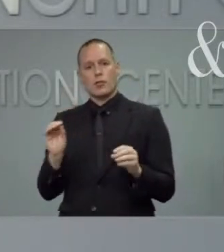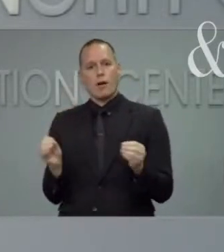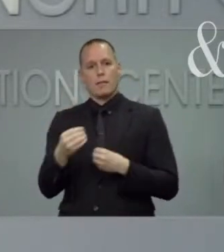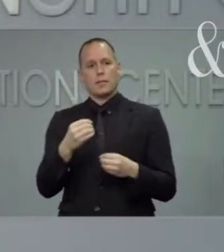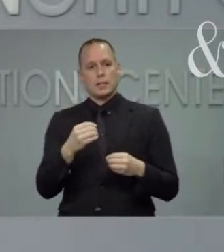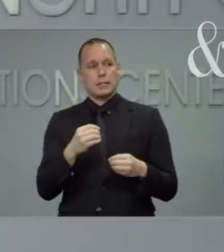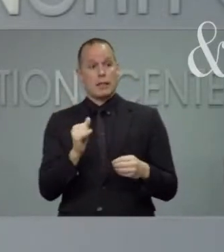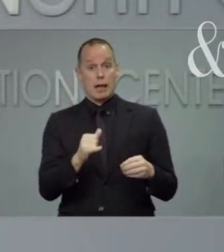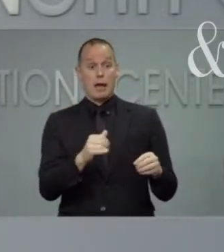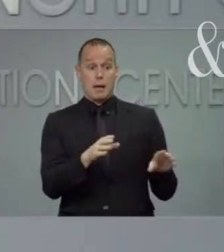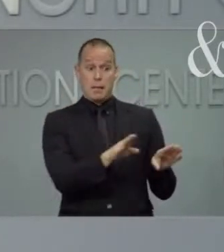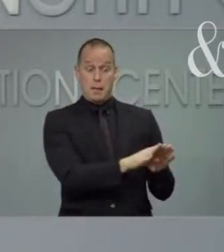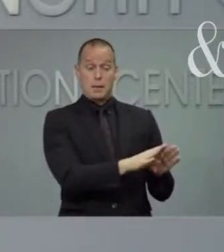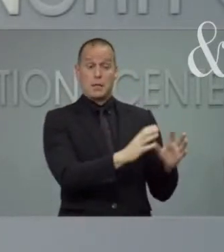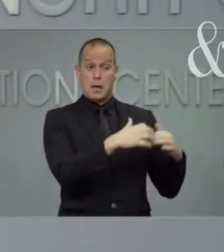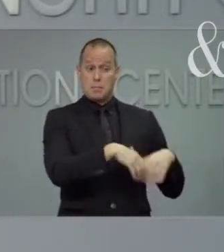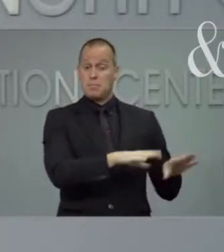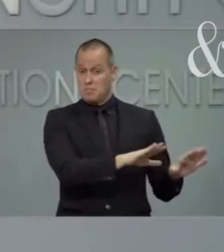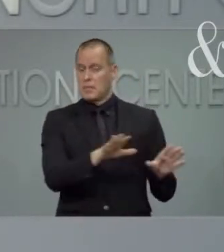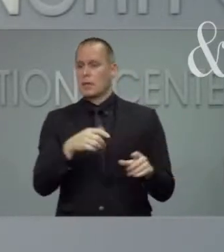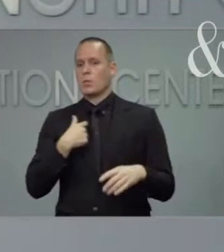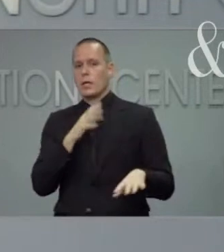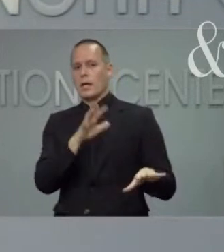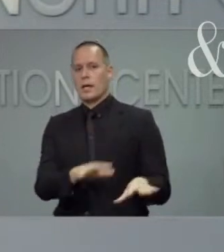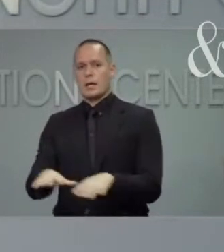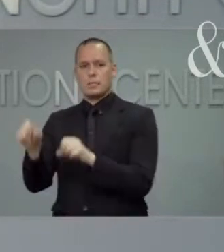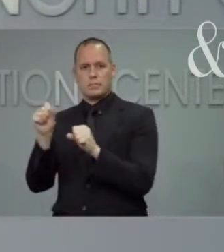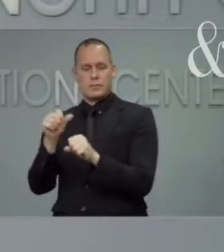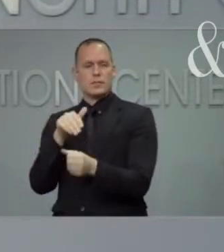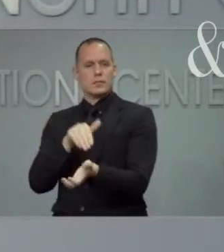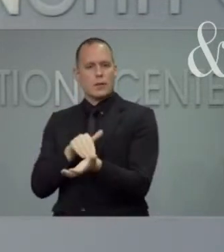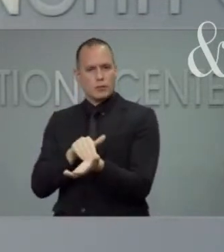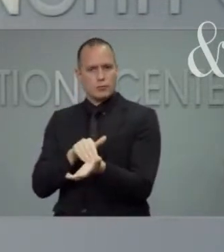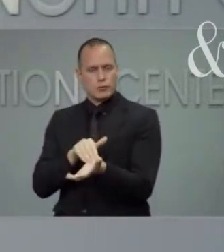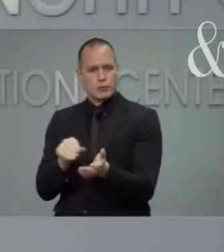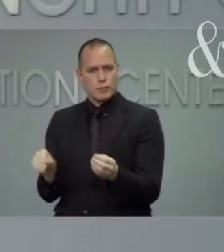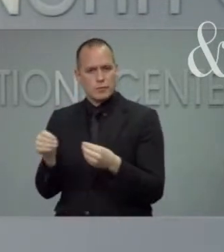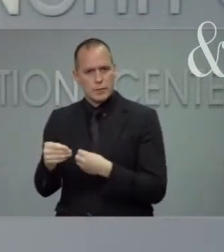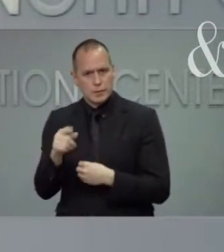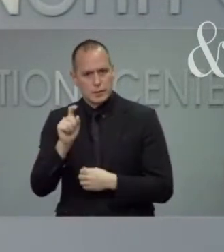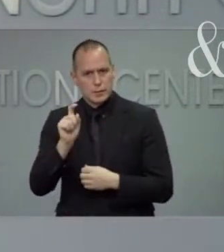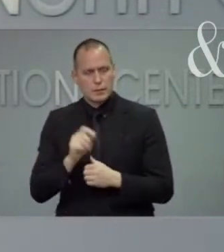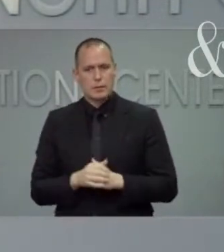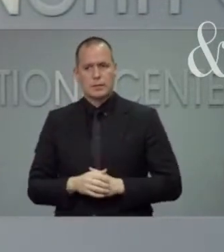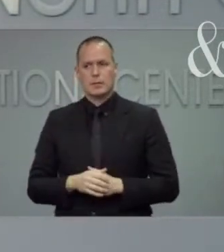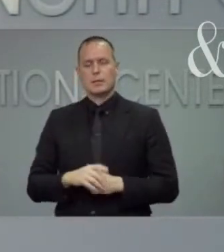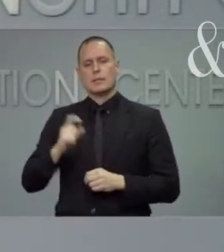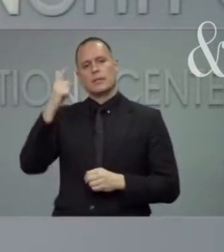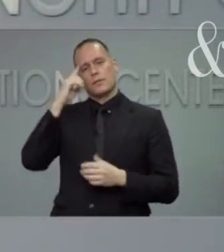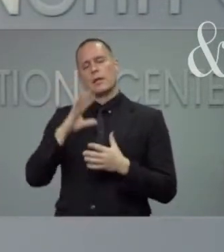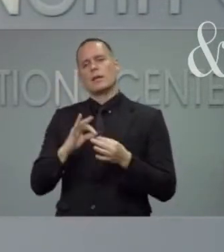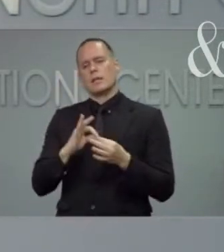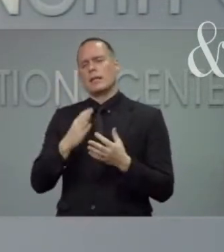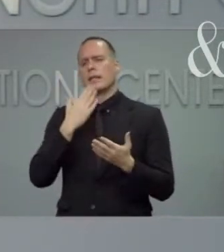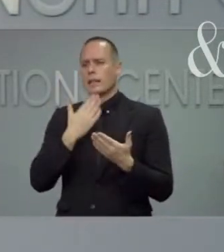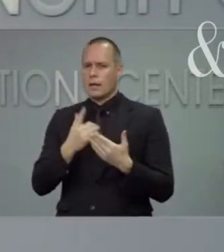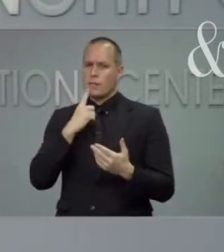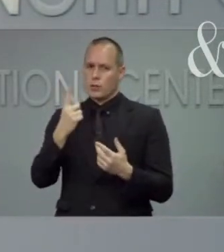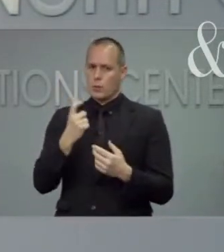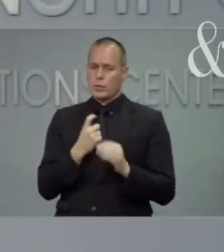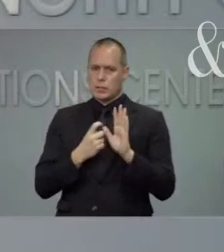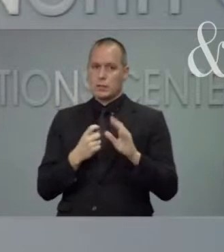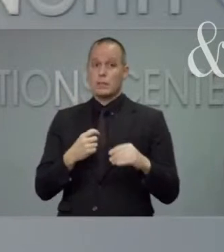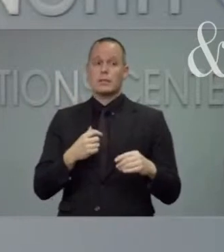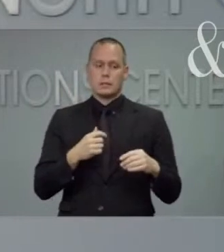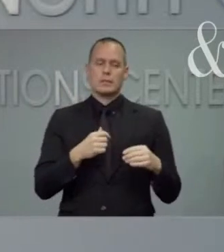more vaccines? Thank you for that question, Ginger. We're going to continue to have vaccine at the larger sites, but